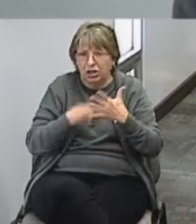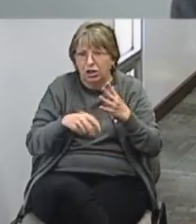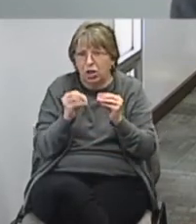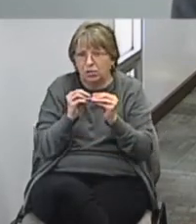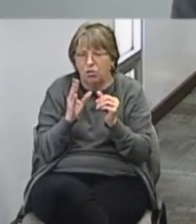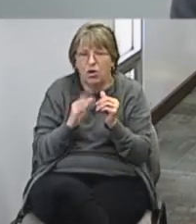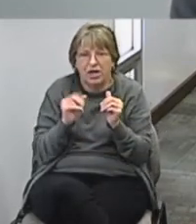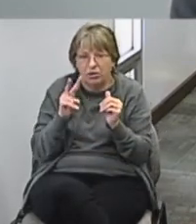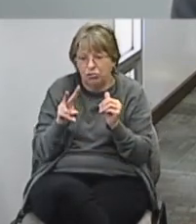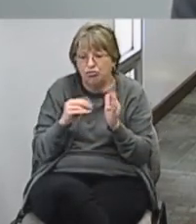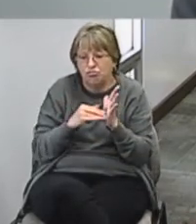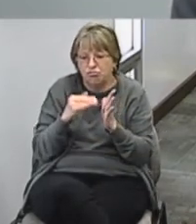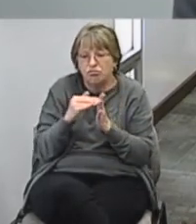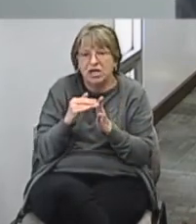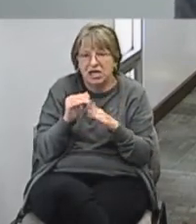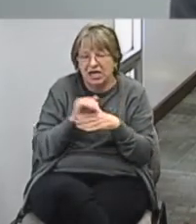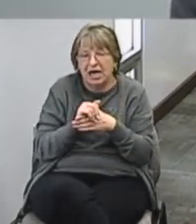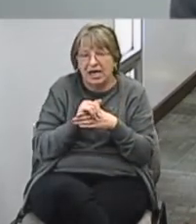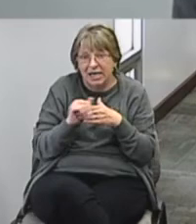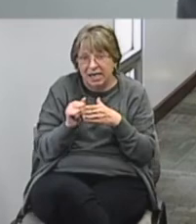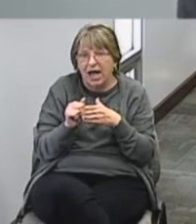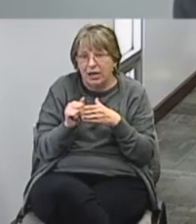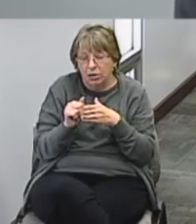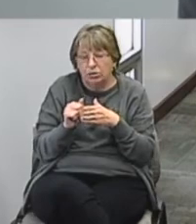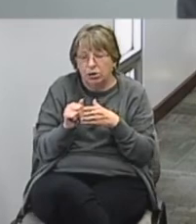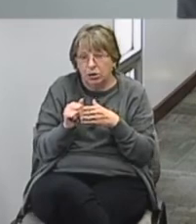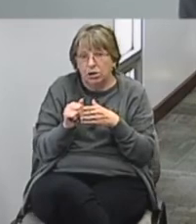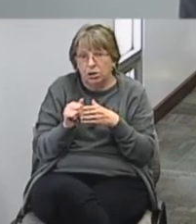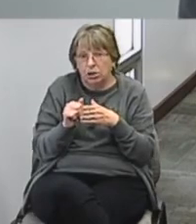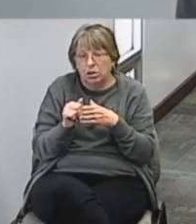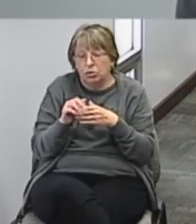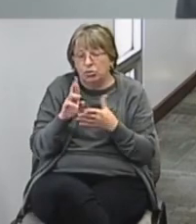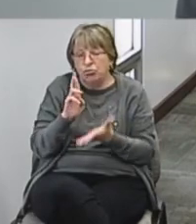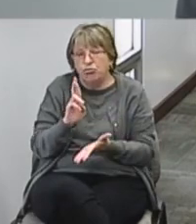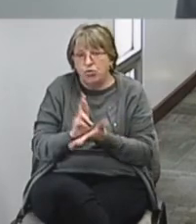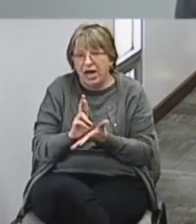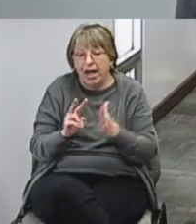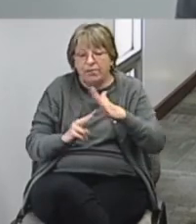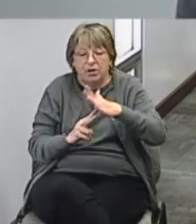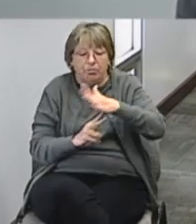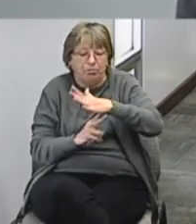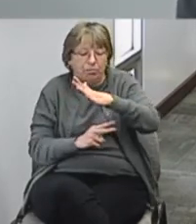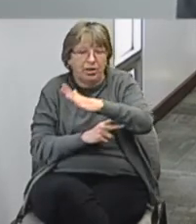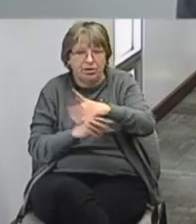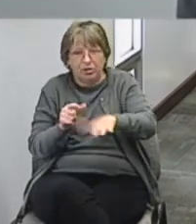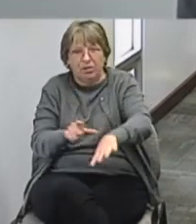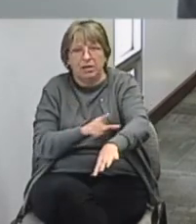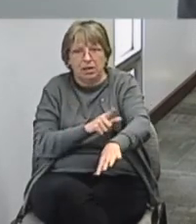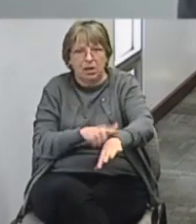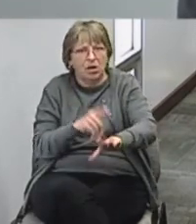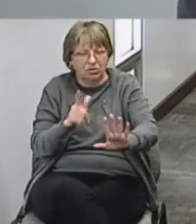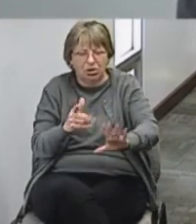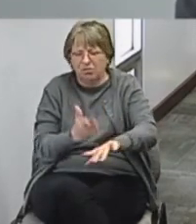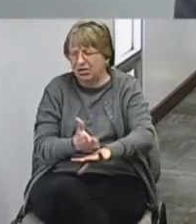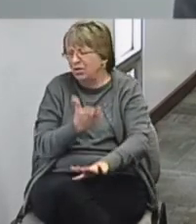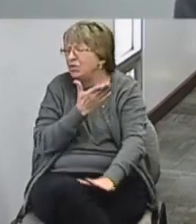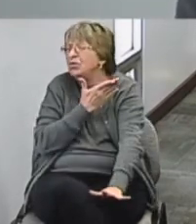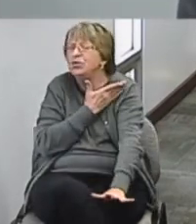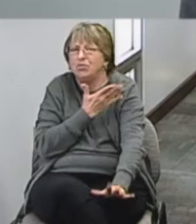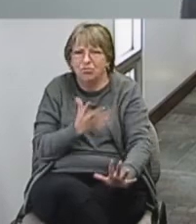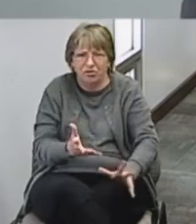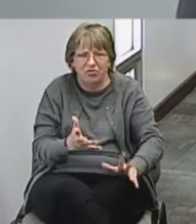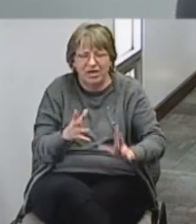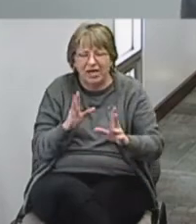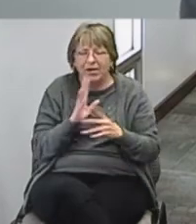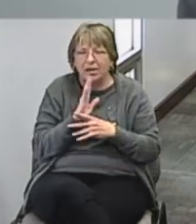$2 million to rehab the bridges, but the long-term effect is what'll play out. They talk about improving major entrances to the